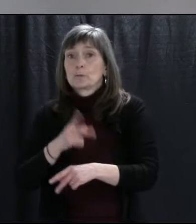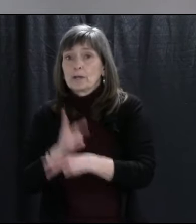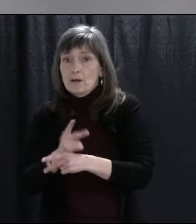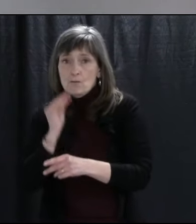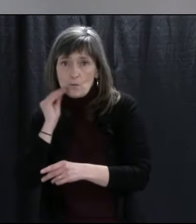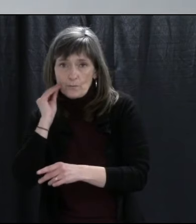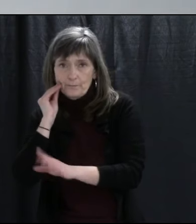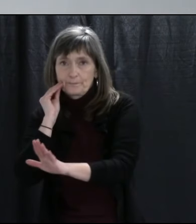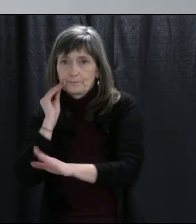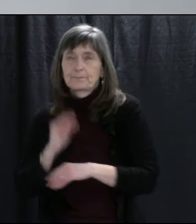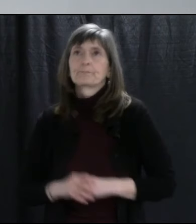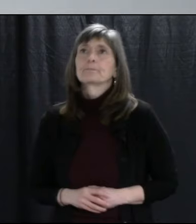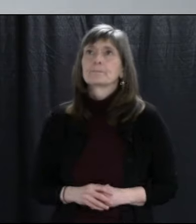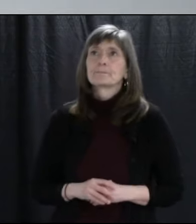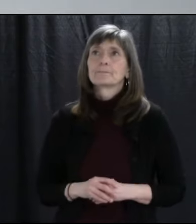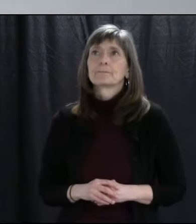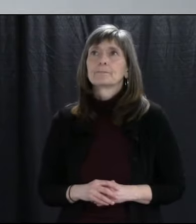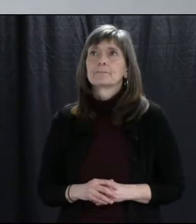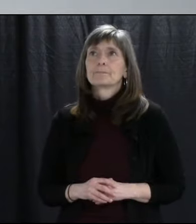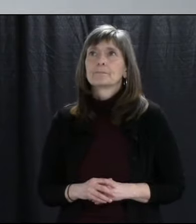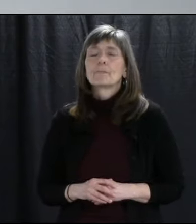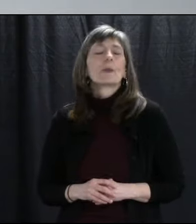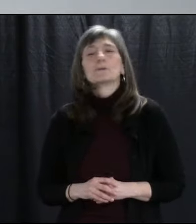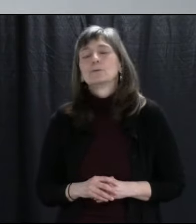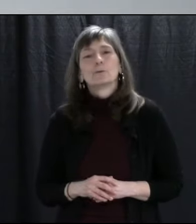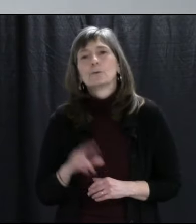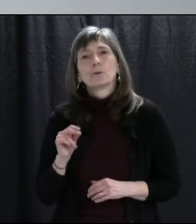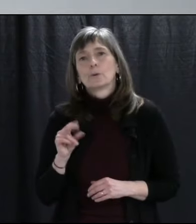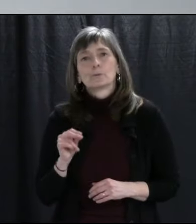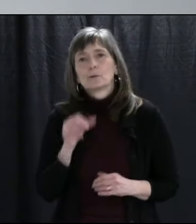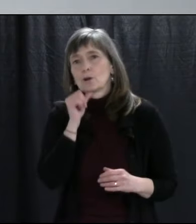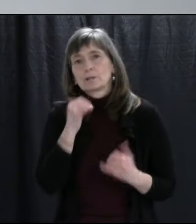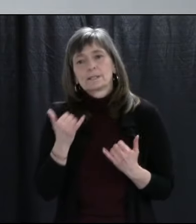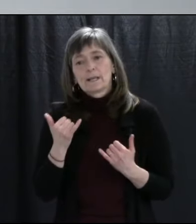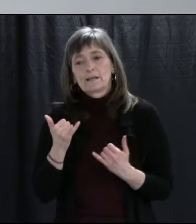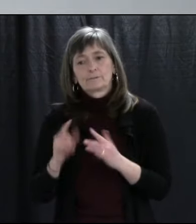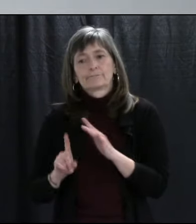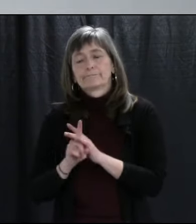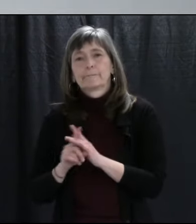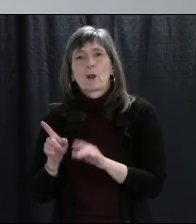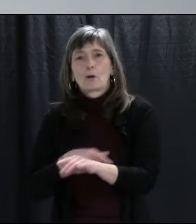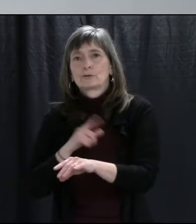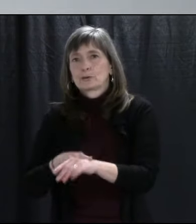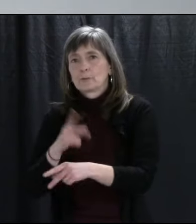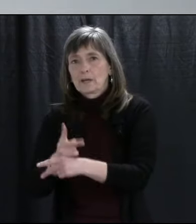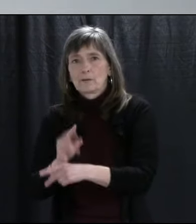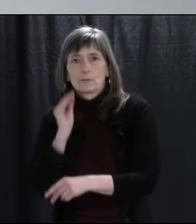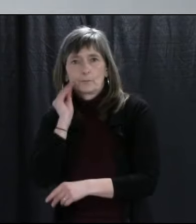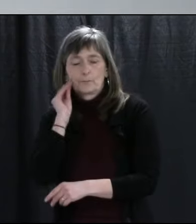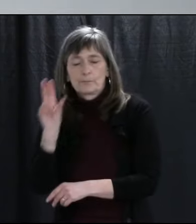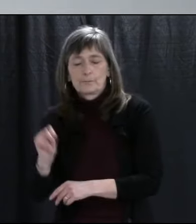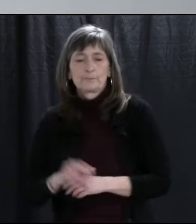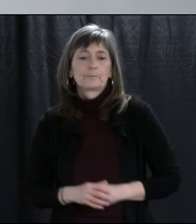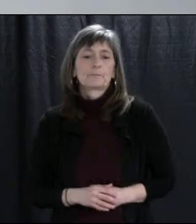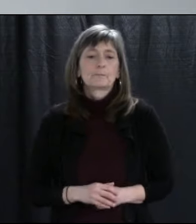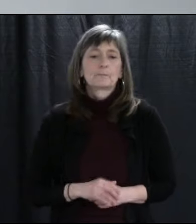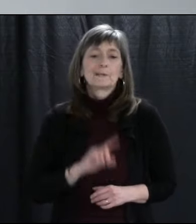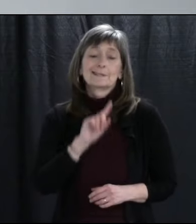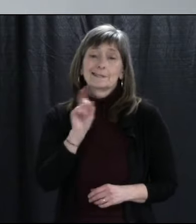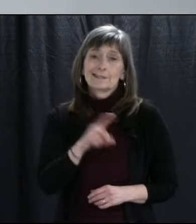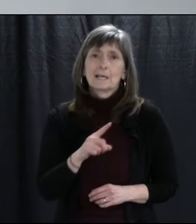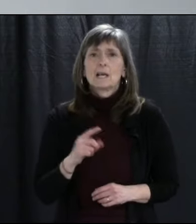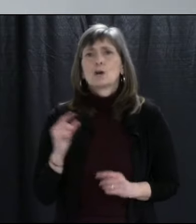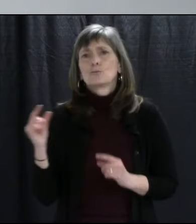None of the new cases today are linked to a long-term care home, no. And there is a rumor, an ostracized